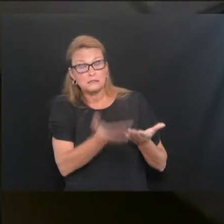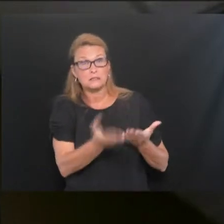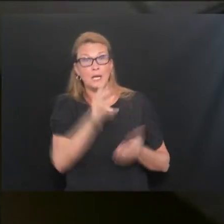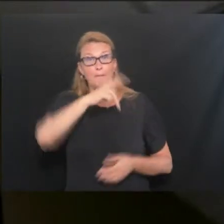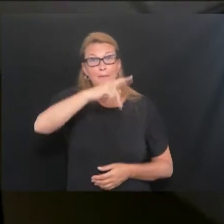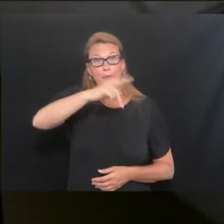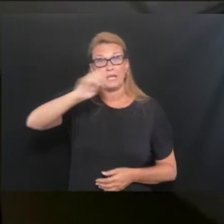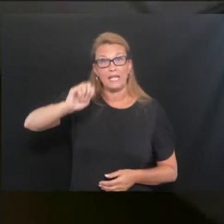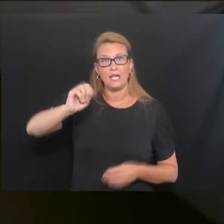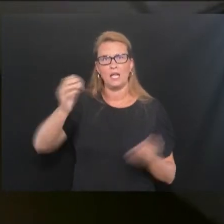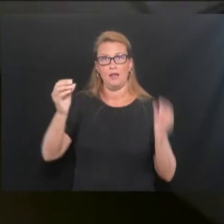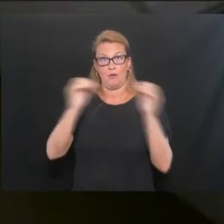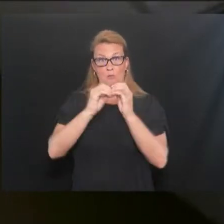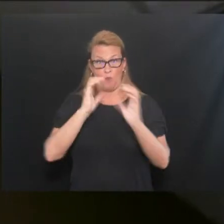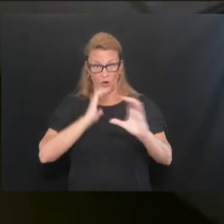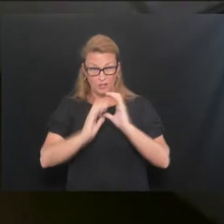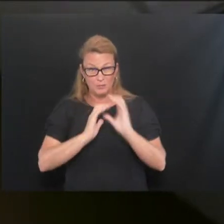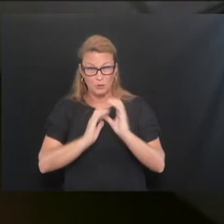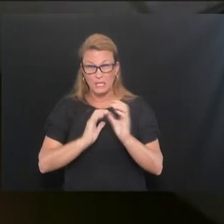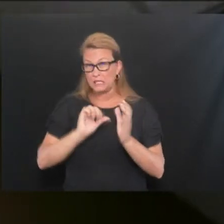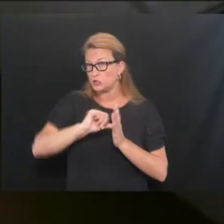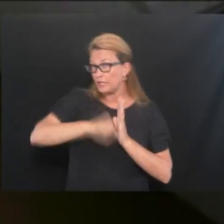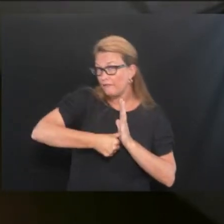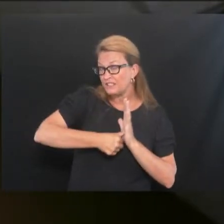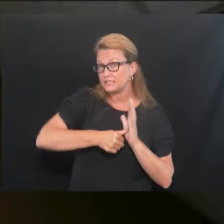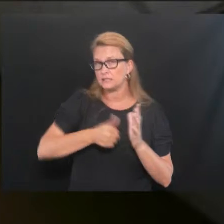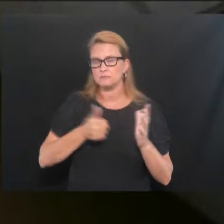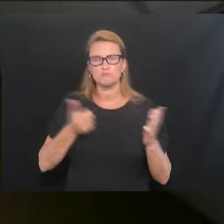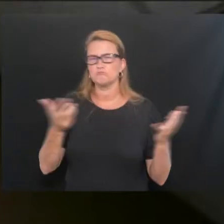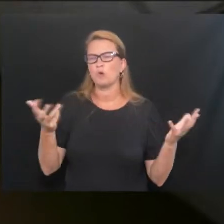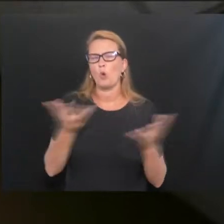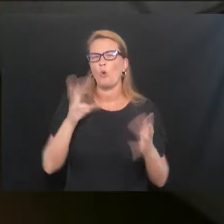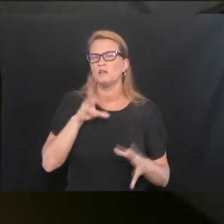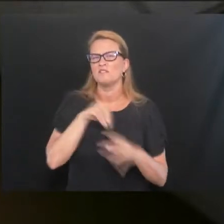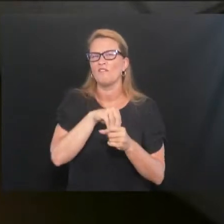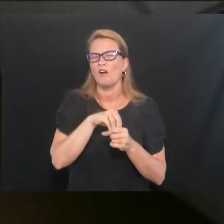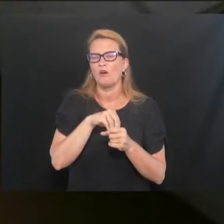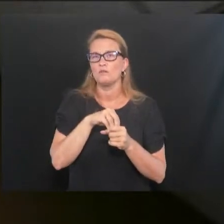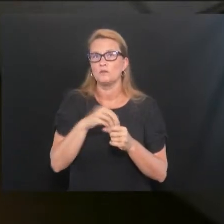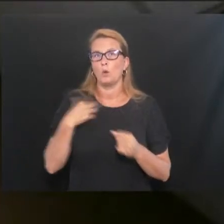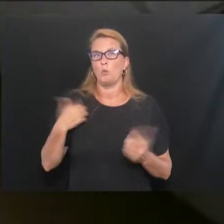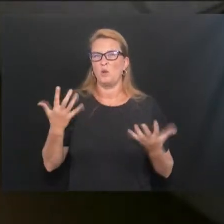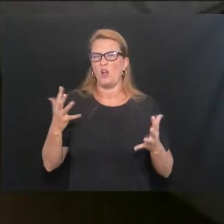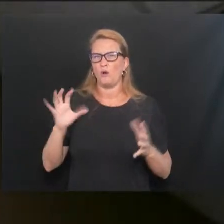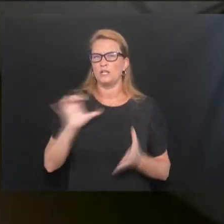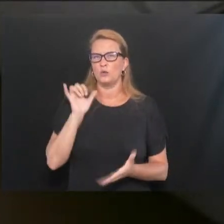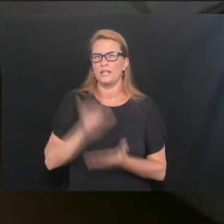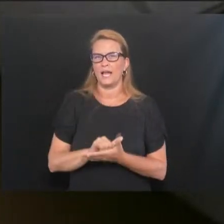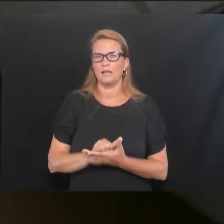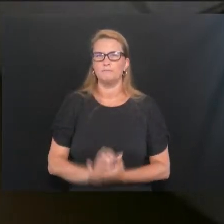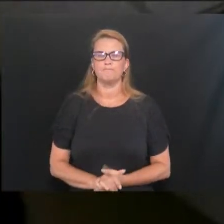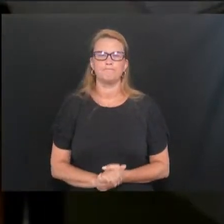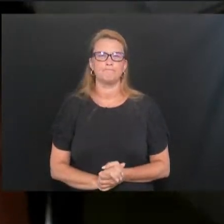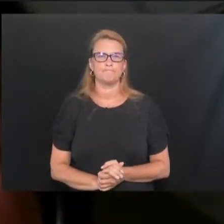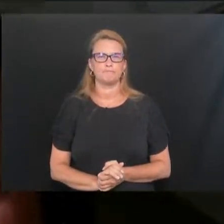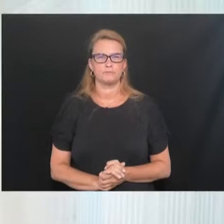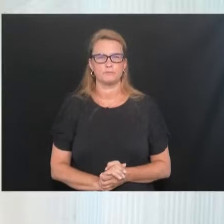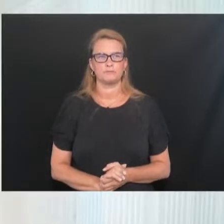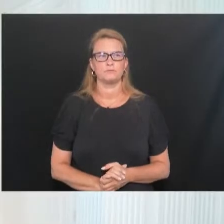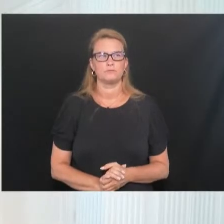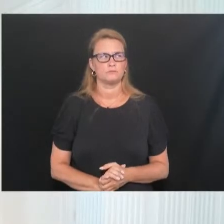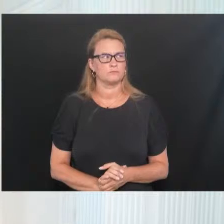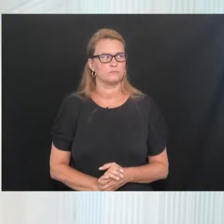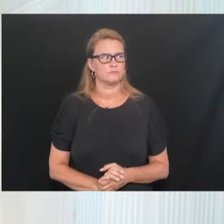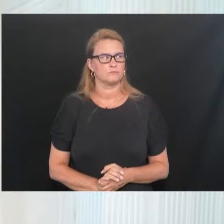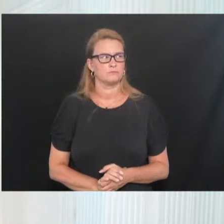more communication and more emphasis? What is new that we haven't already been doing? Thank you. General, I